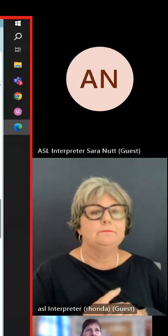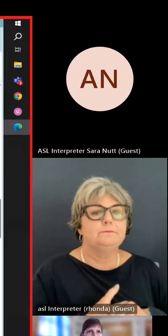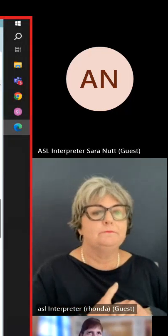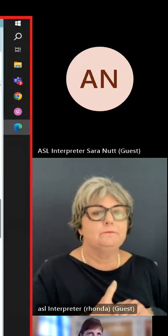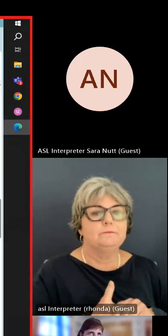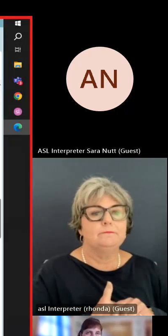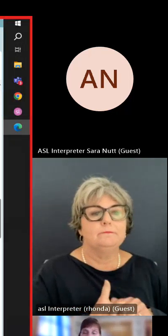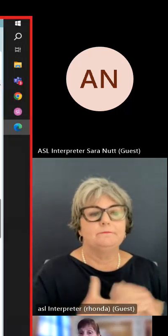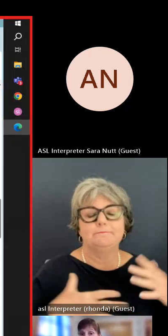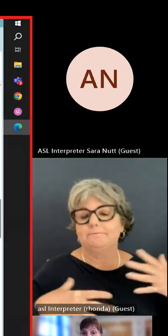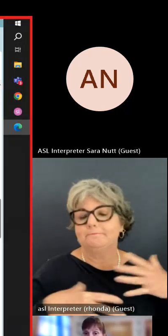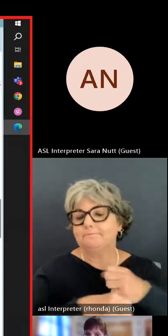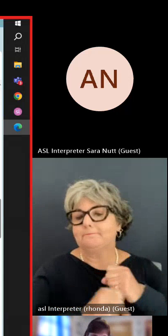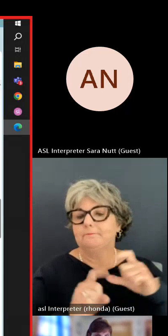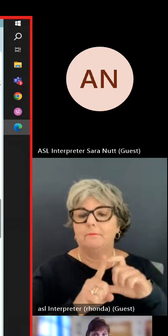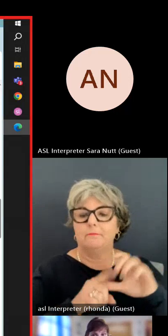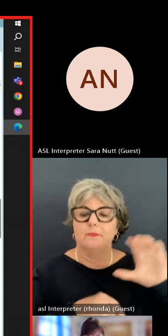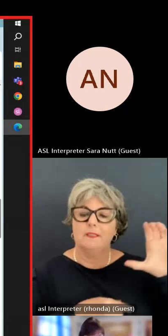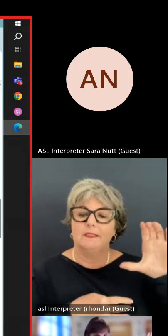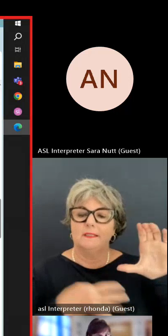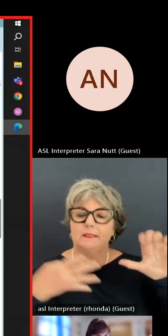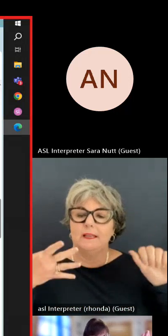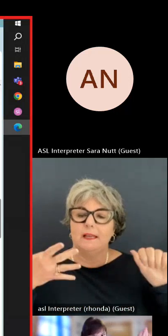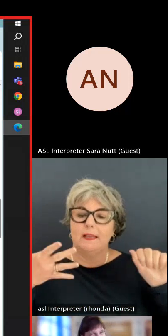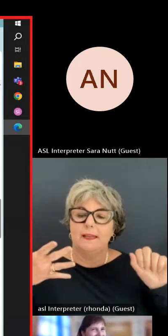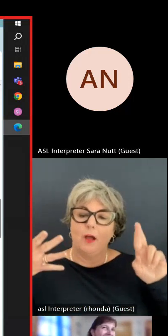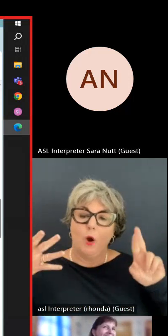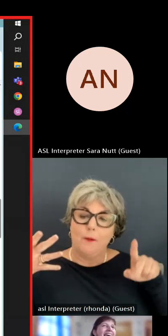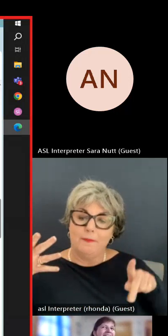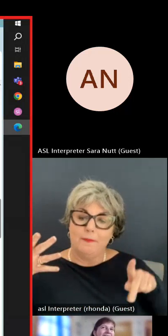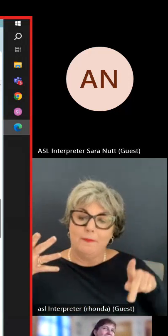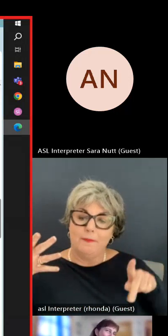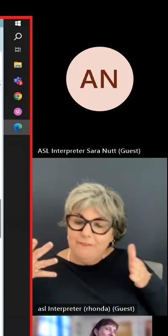Here's an acronym for you, CARP, fish, CARP.